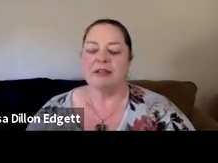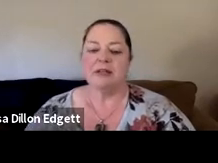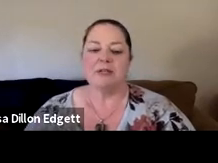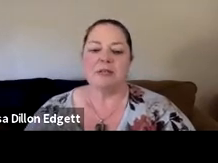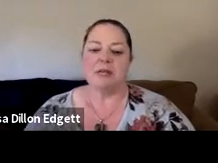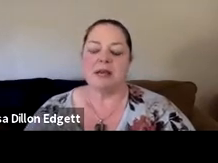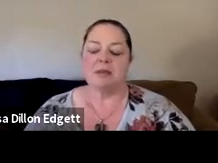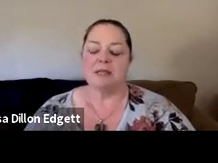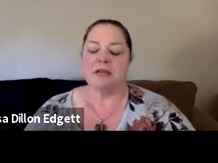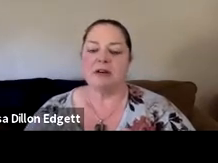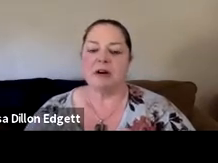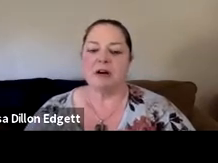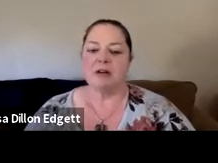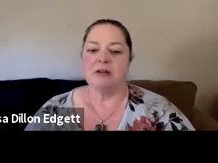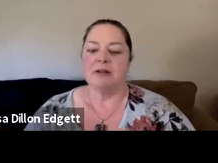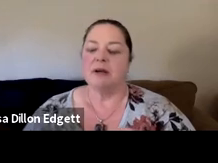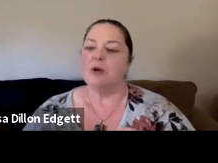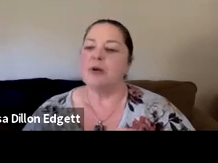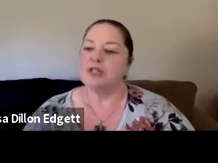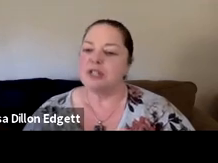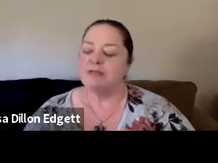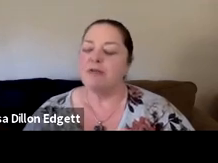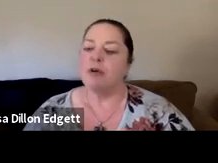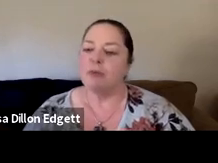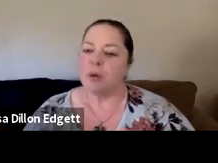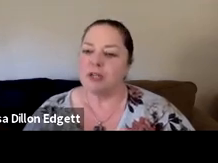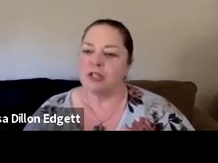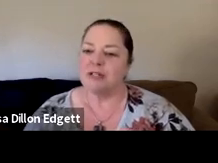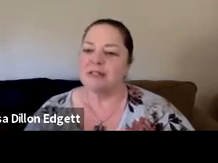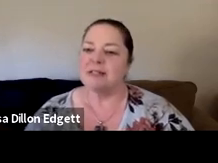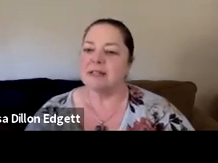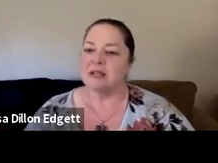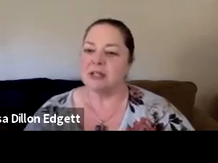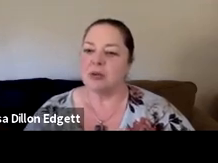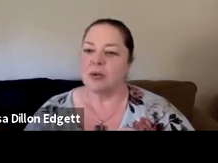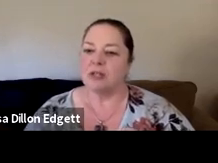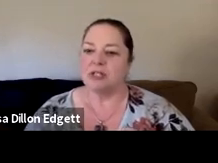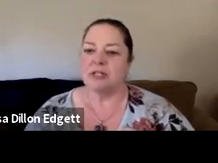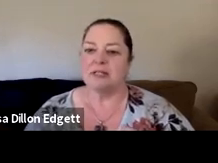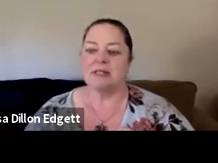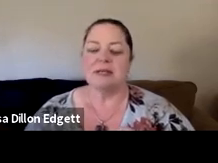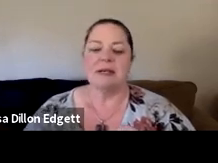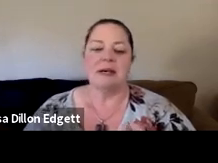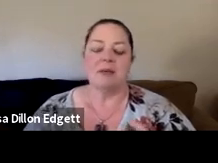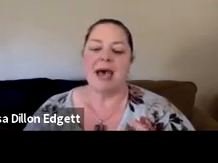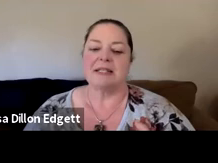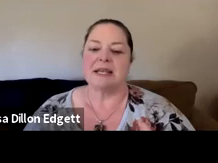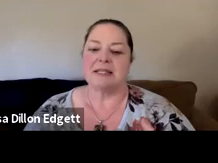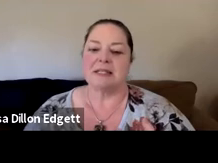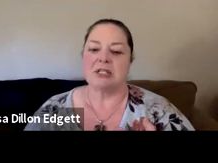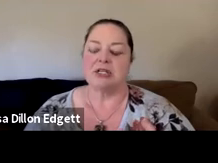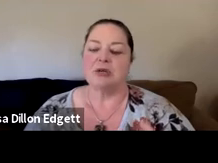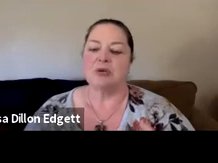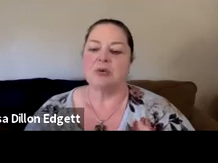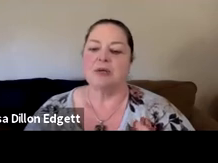together, sometimes there are forum questions, discussion questions,